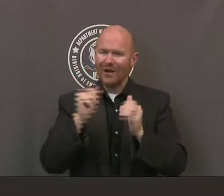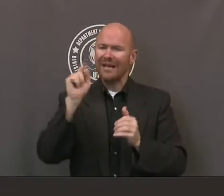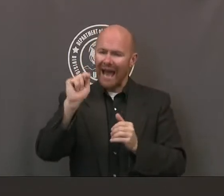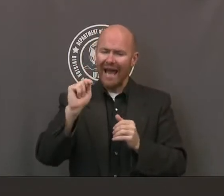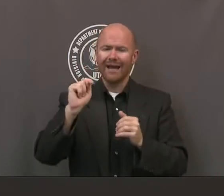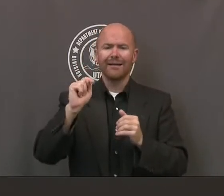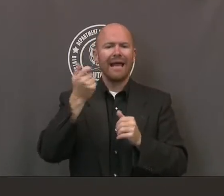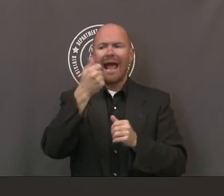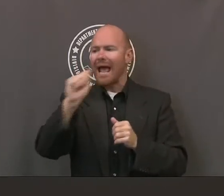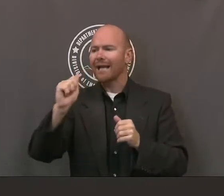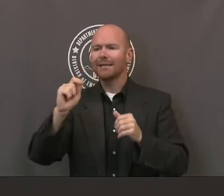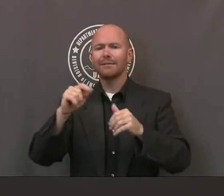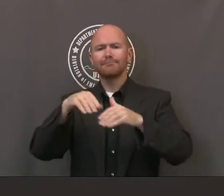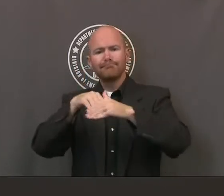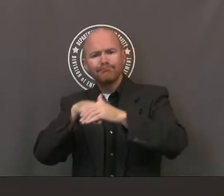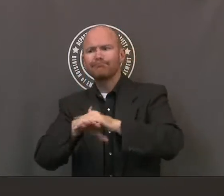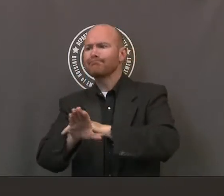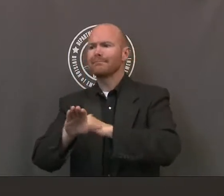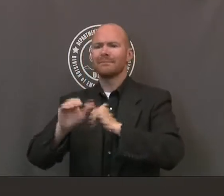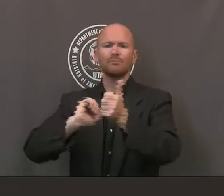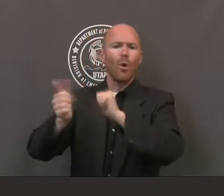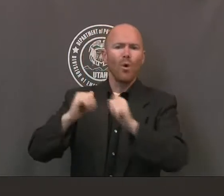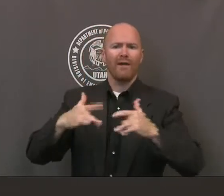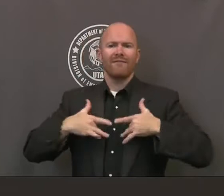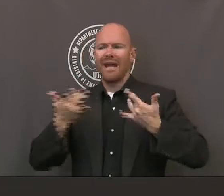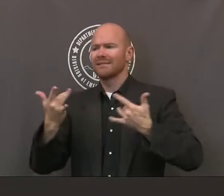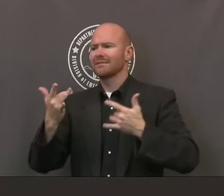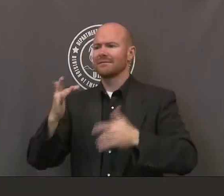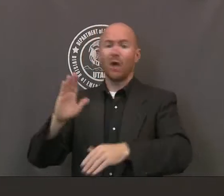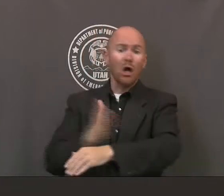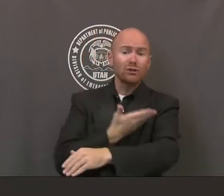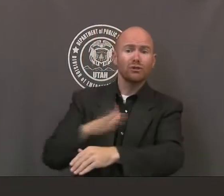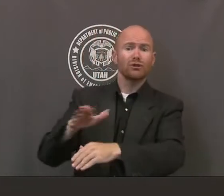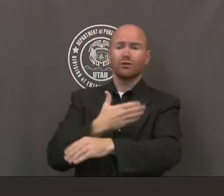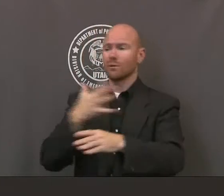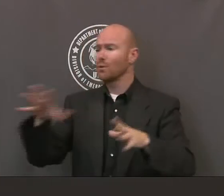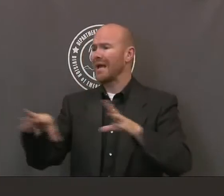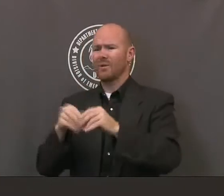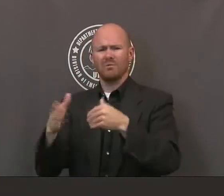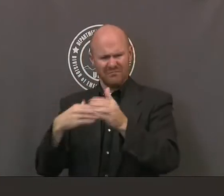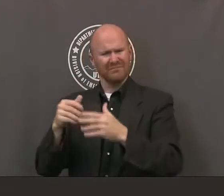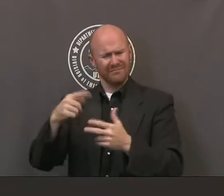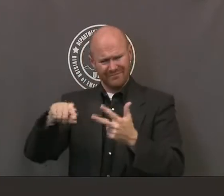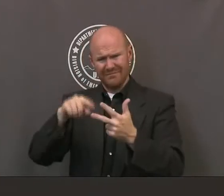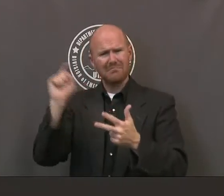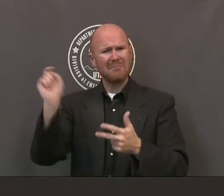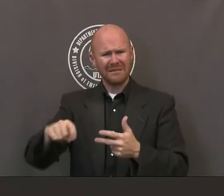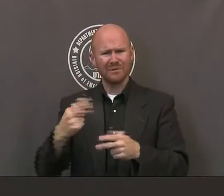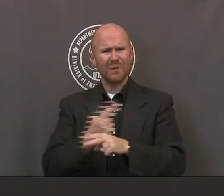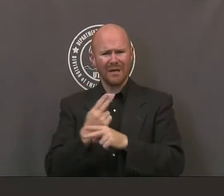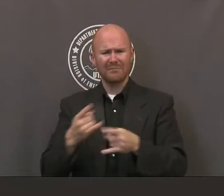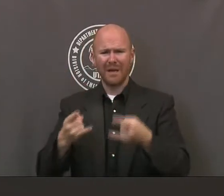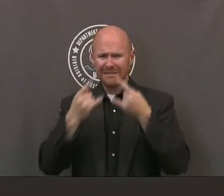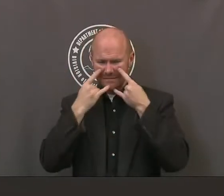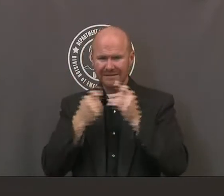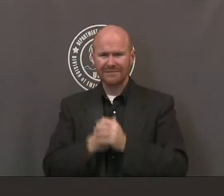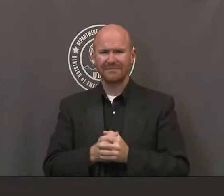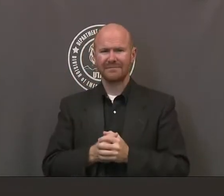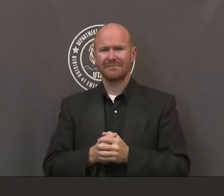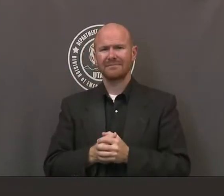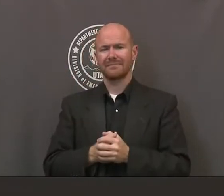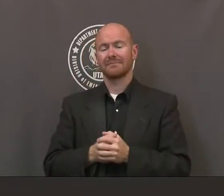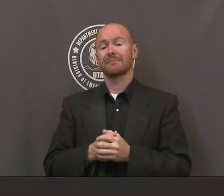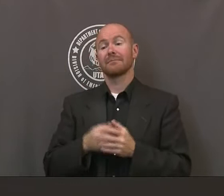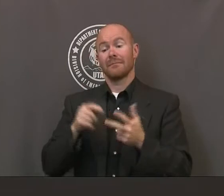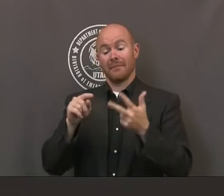all patrons, spectators, and guests. The performers, again, are exempt. Again, into the low level of transmission,